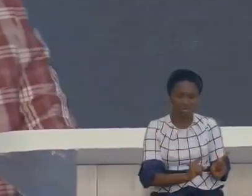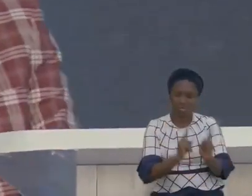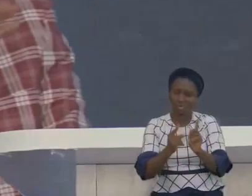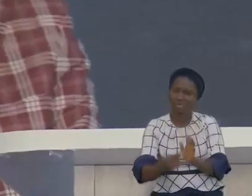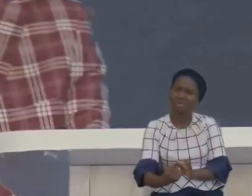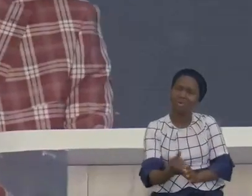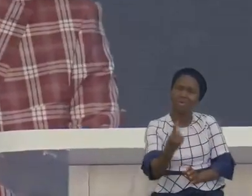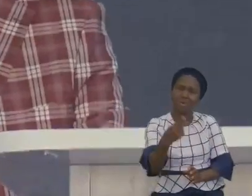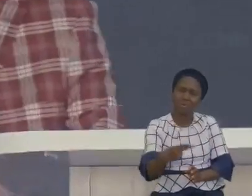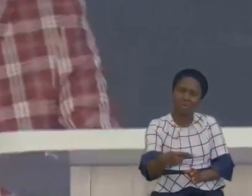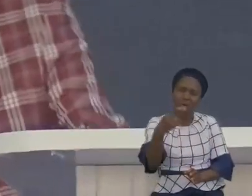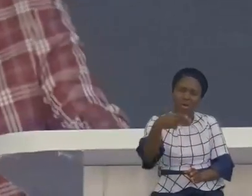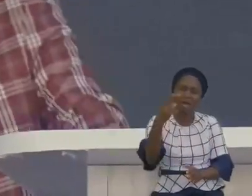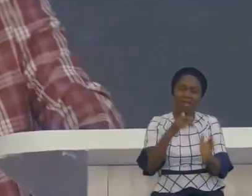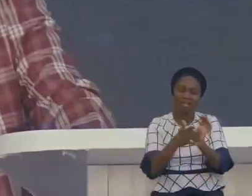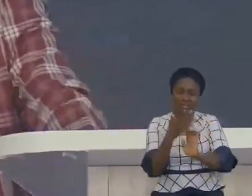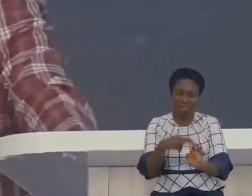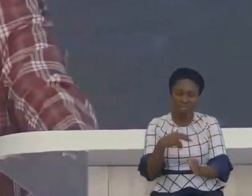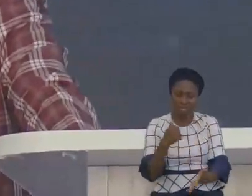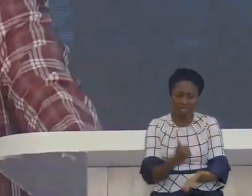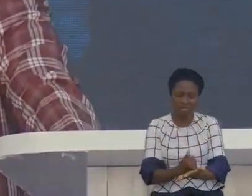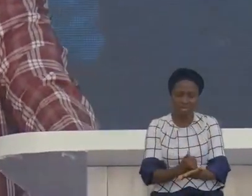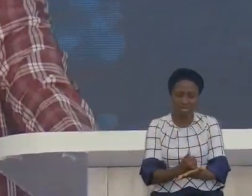No useless life here,